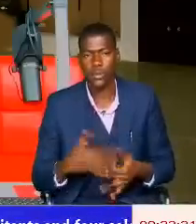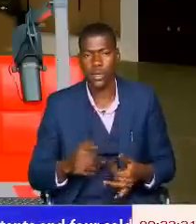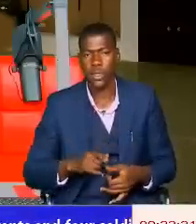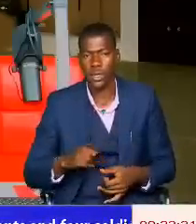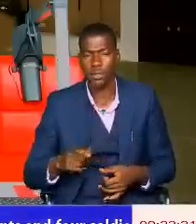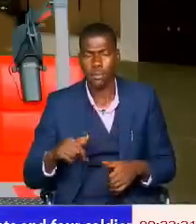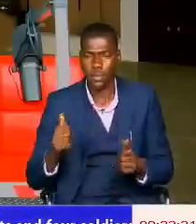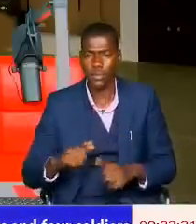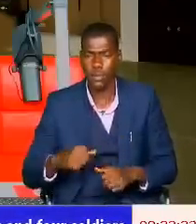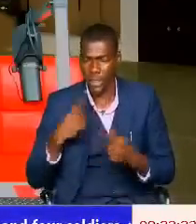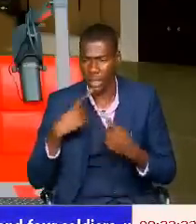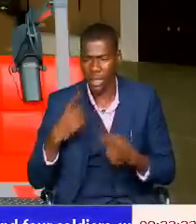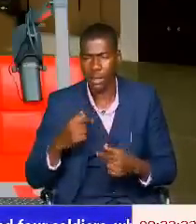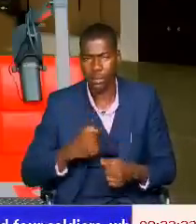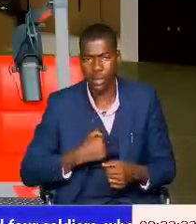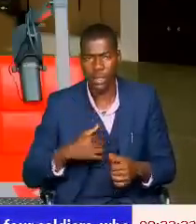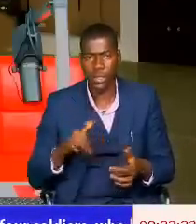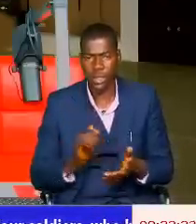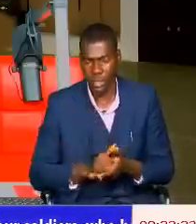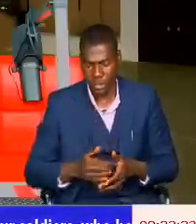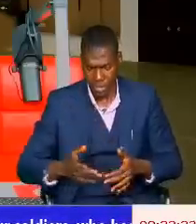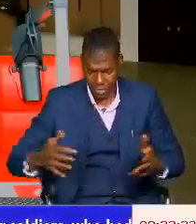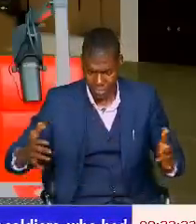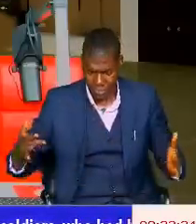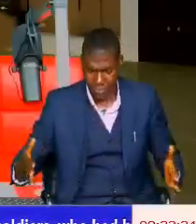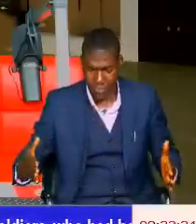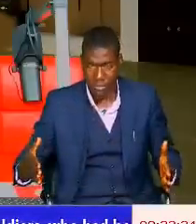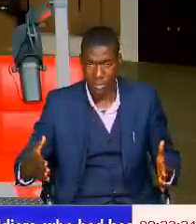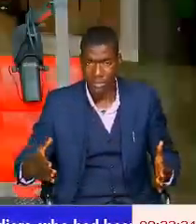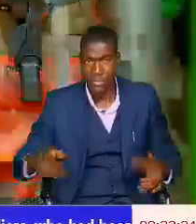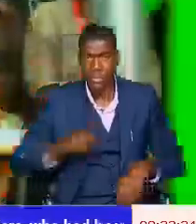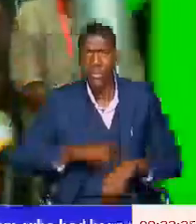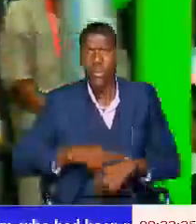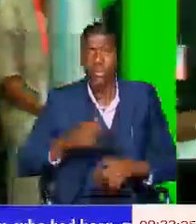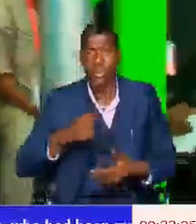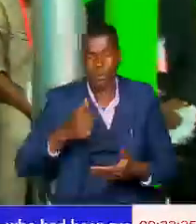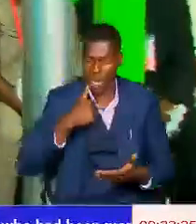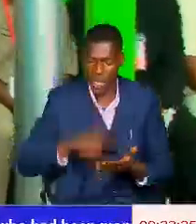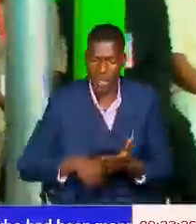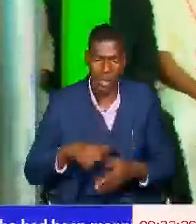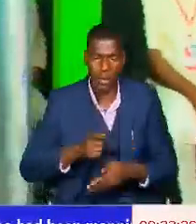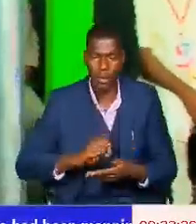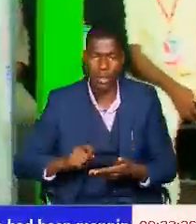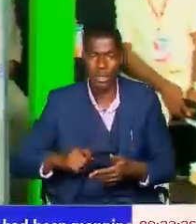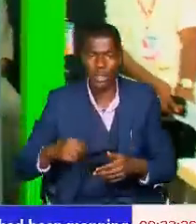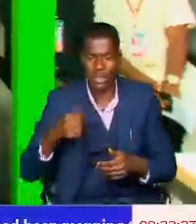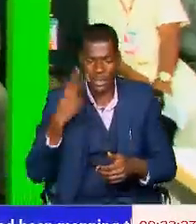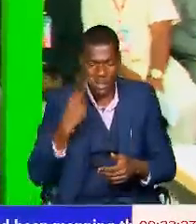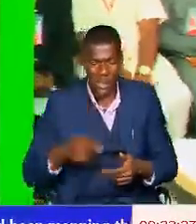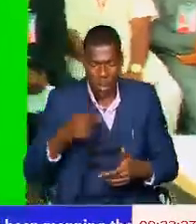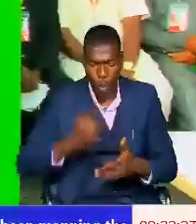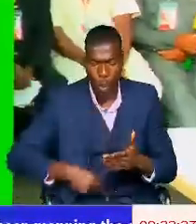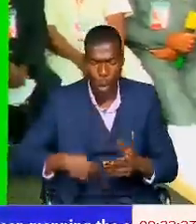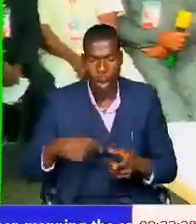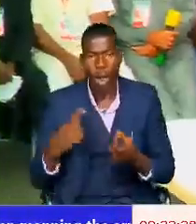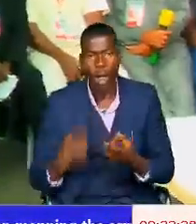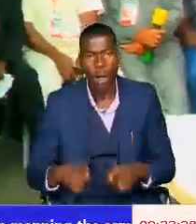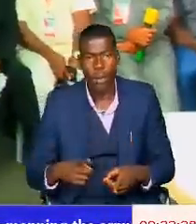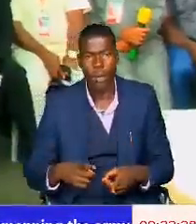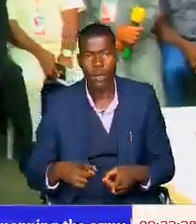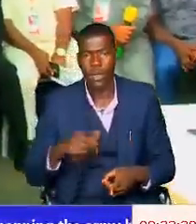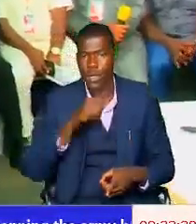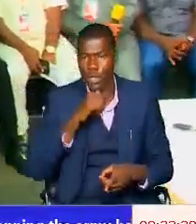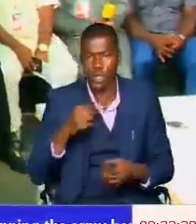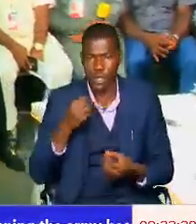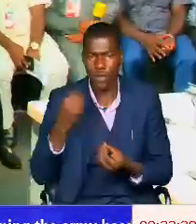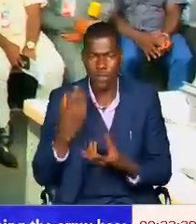me, say, within this period of when he write this letter, see the development where don't happen. He no update me. Now